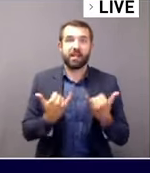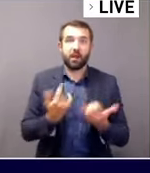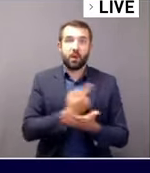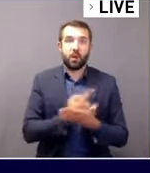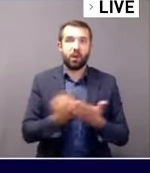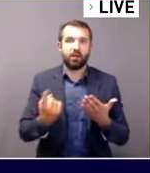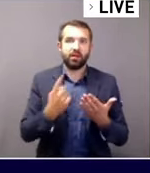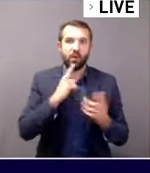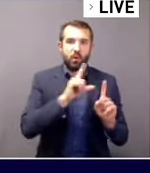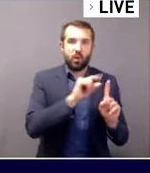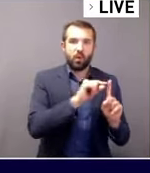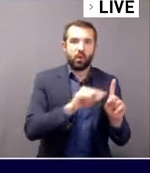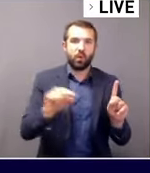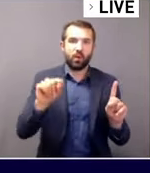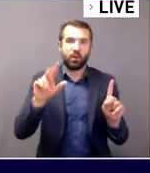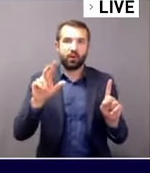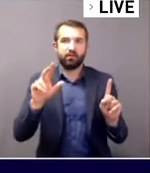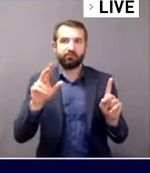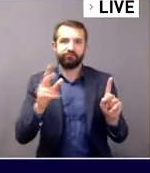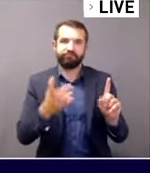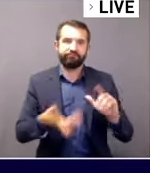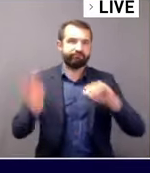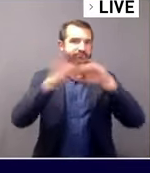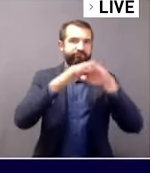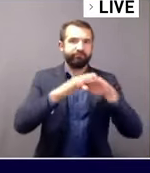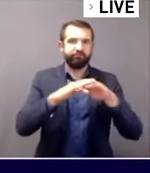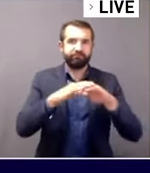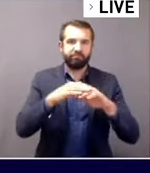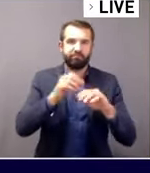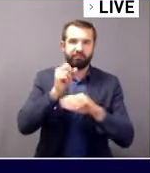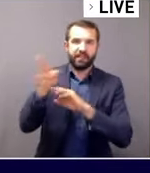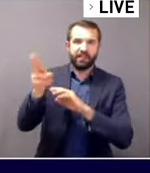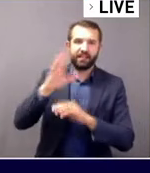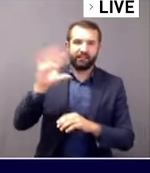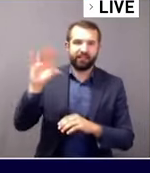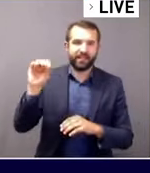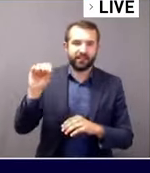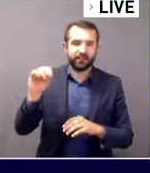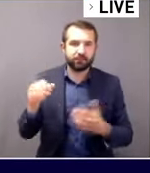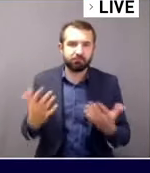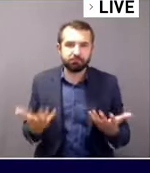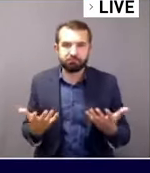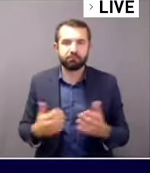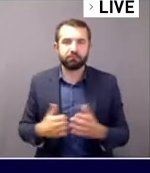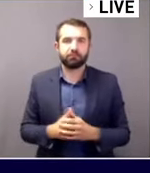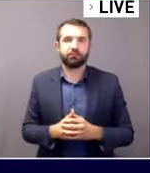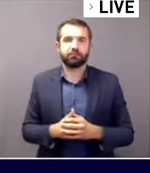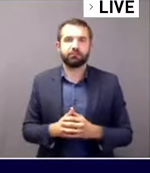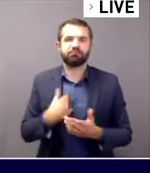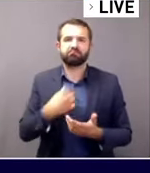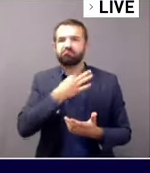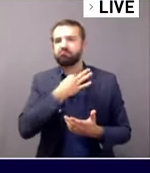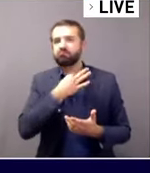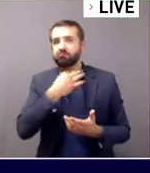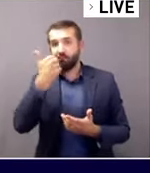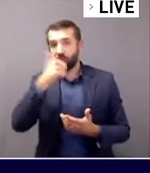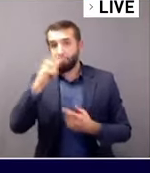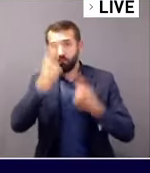very short time. Is this related to the wedding outbreak or to college testing, or what do you believe is going